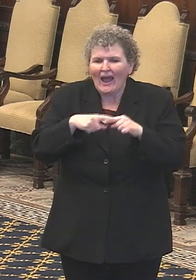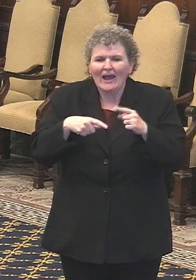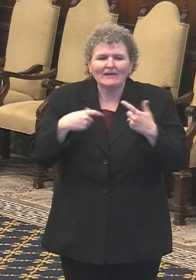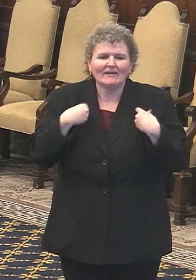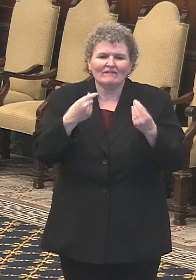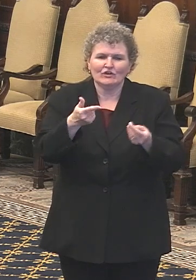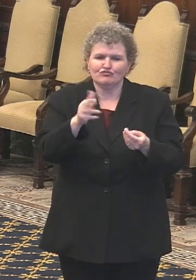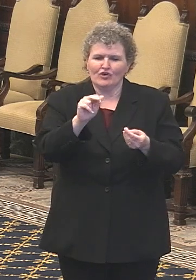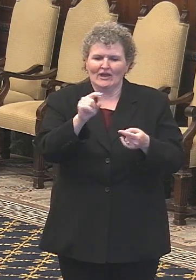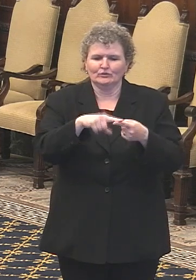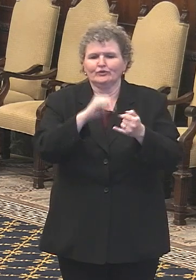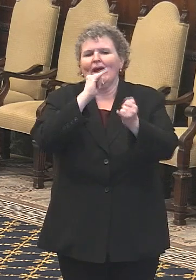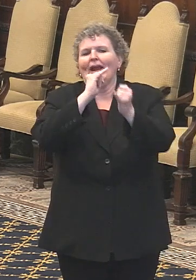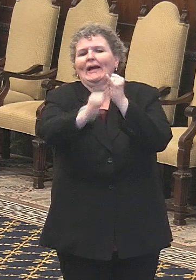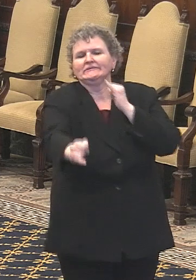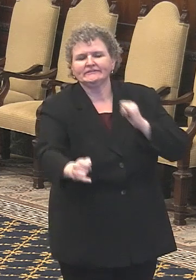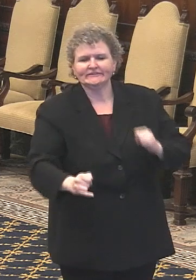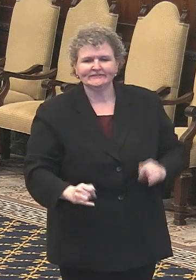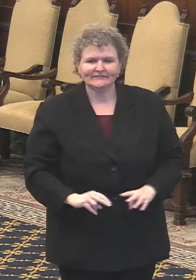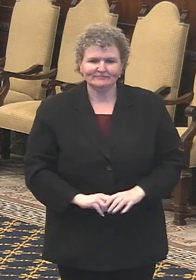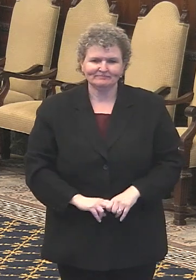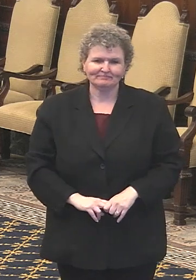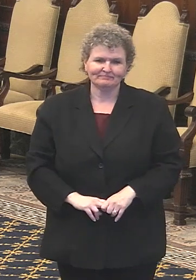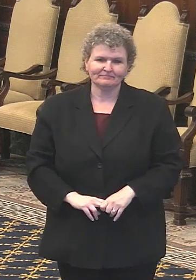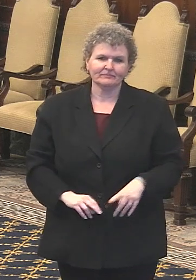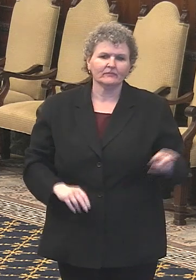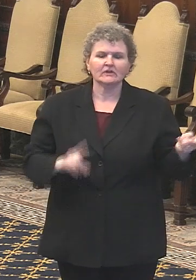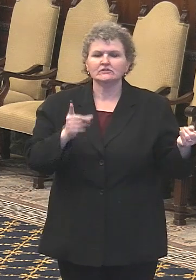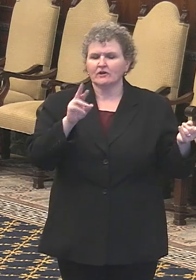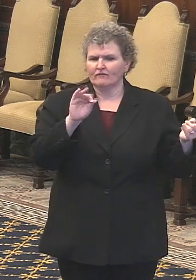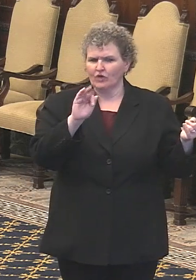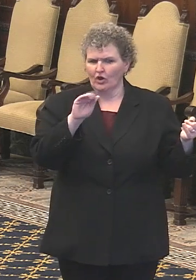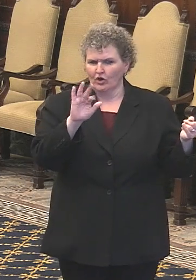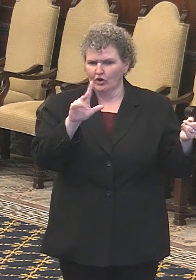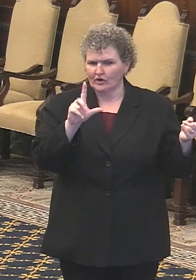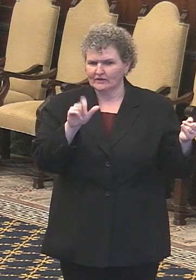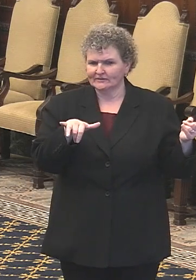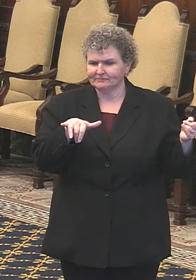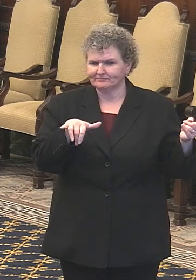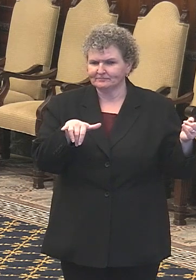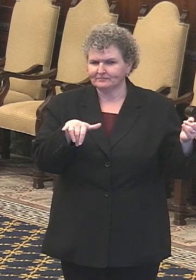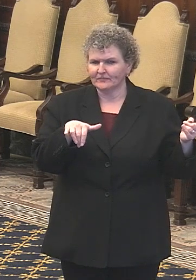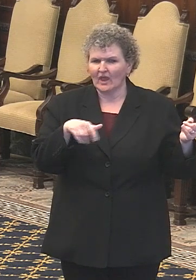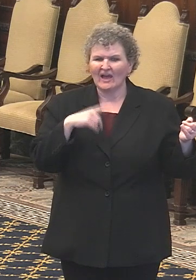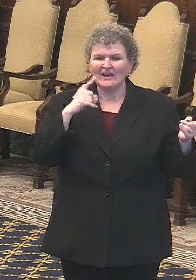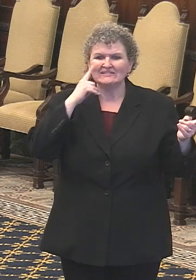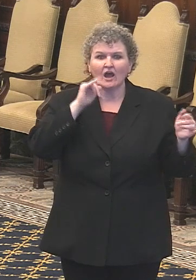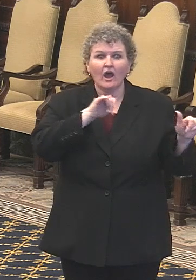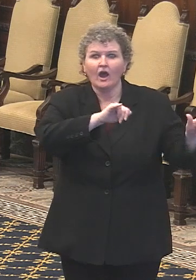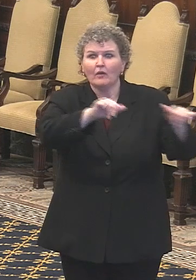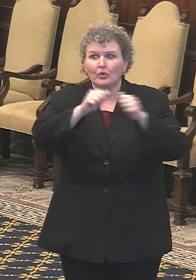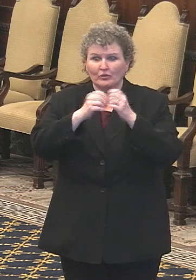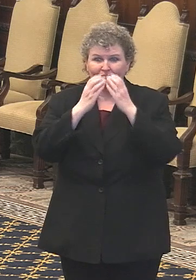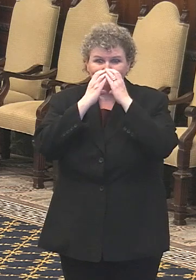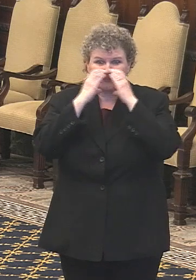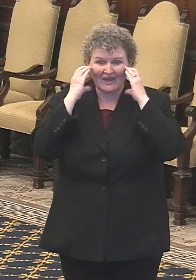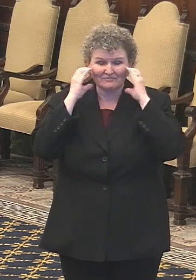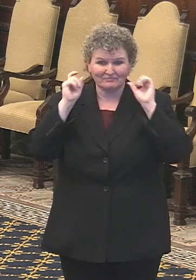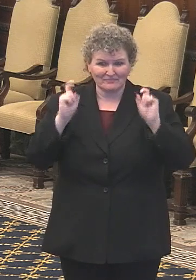Okay, this is for Dr. Farley. Dr. Farley, everyone is required to wear a mask now, and a lot of people are wearing cloth